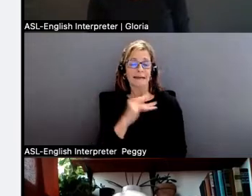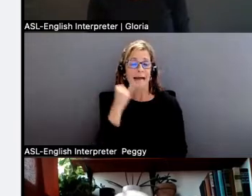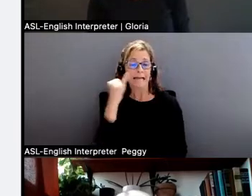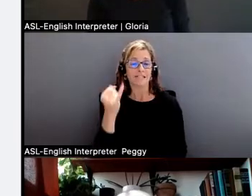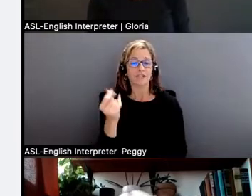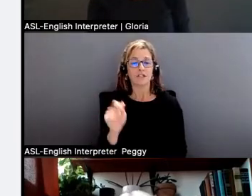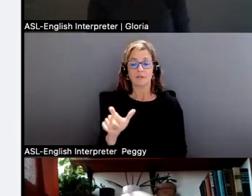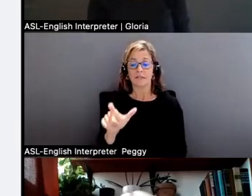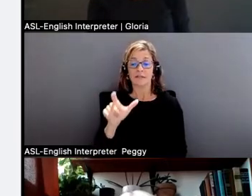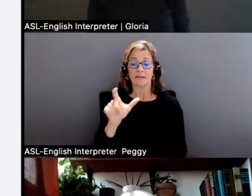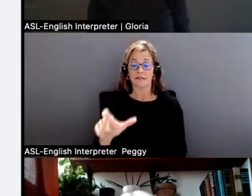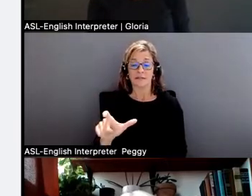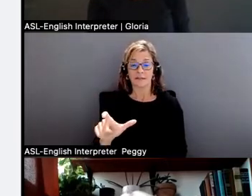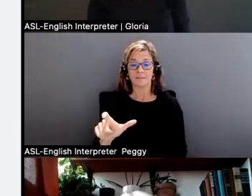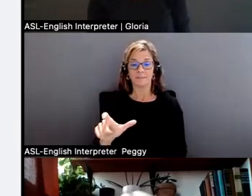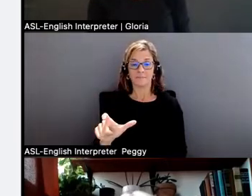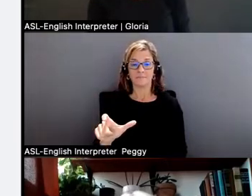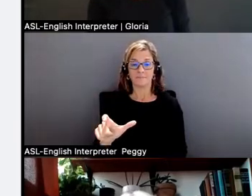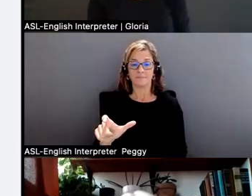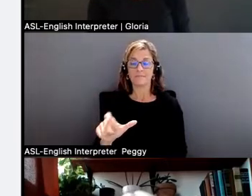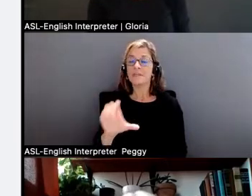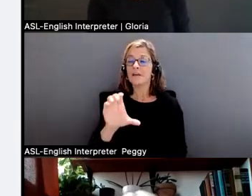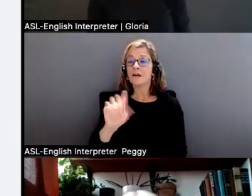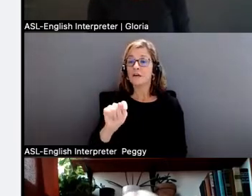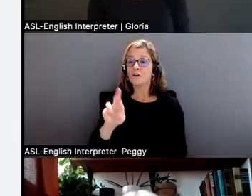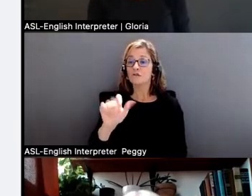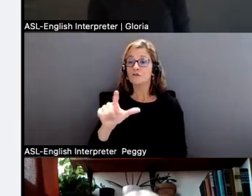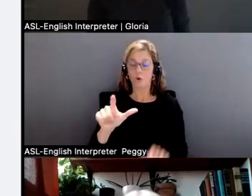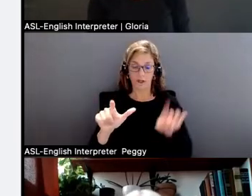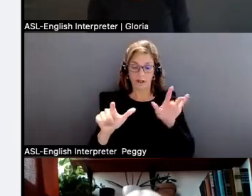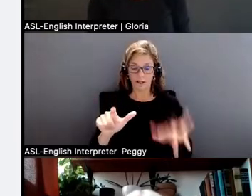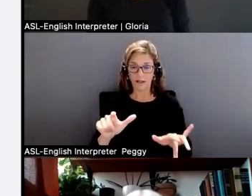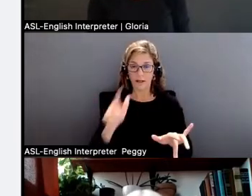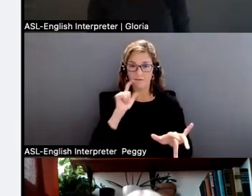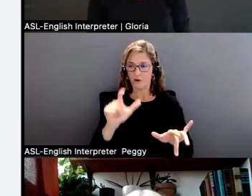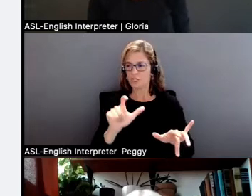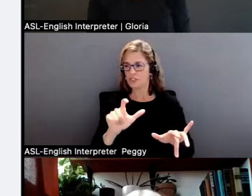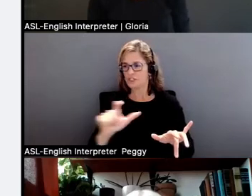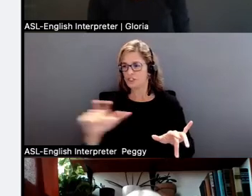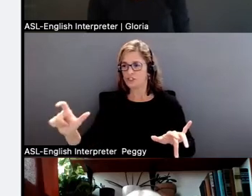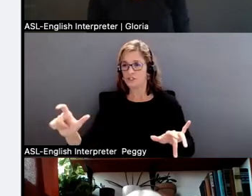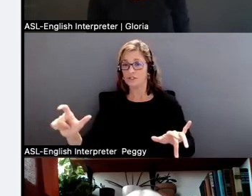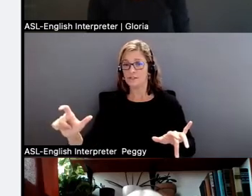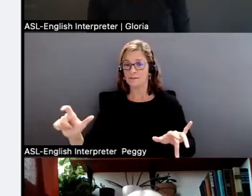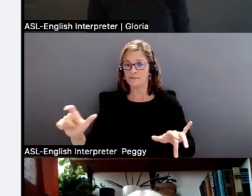hold down the control key in order